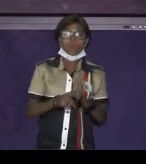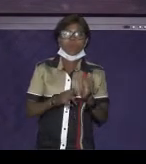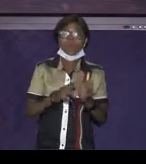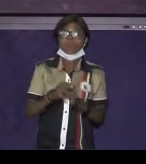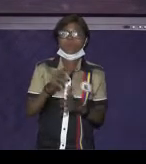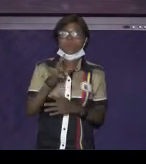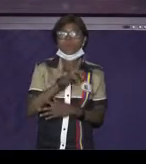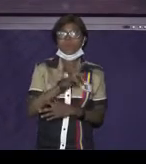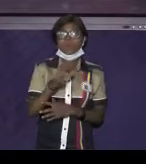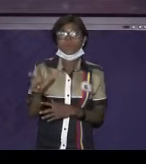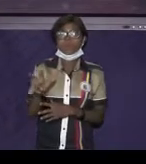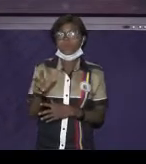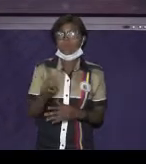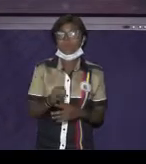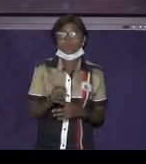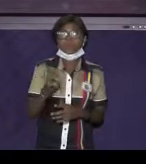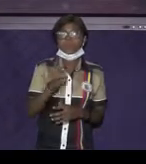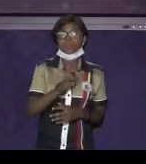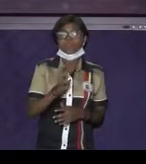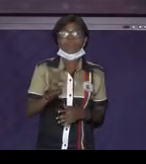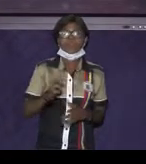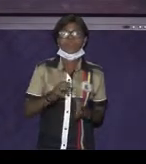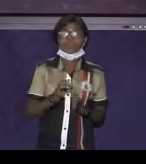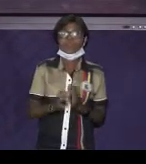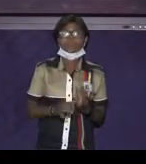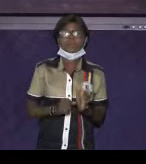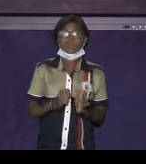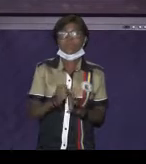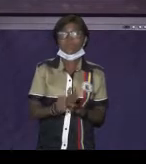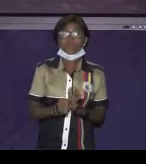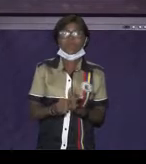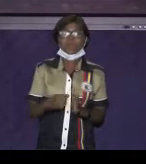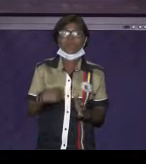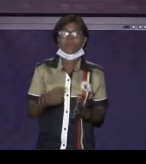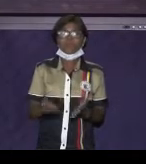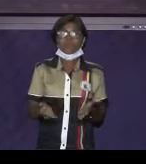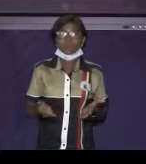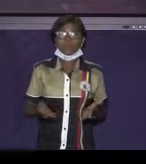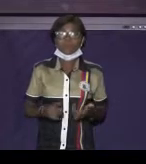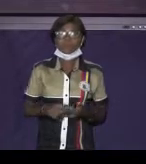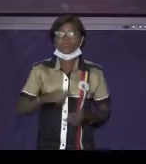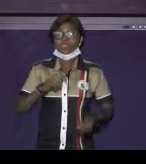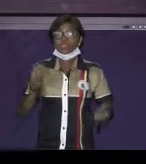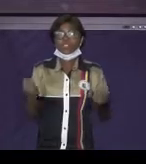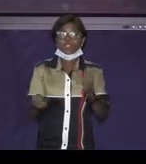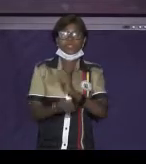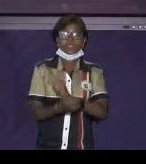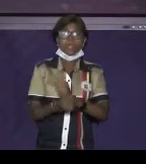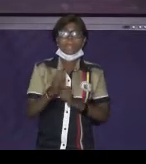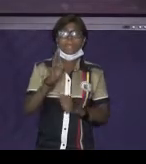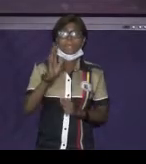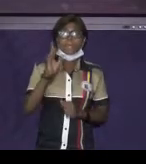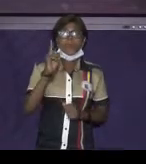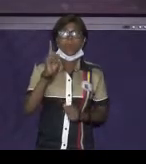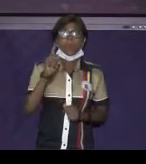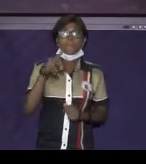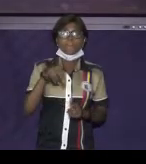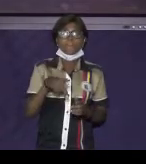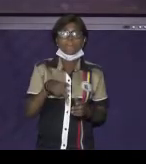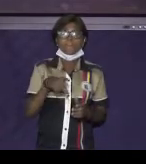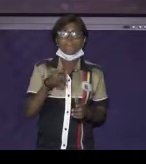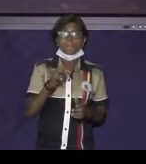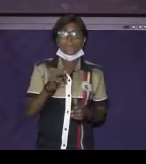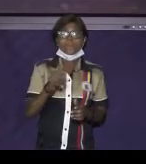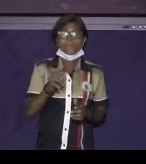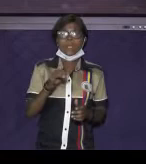is 3,600 seconds. Now we want to change to meters per second. And per second means